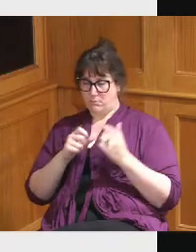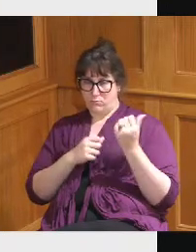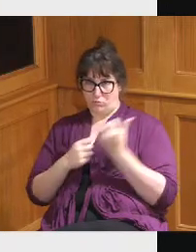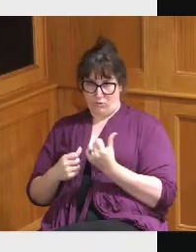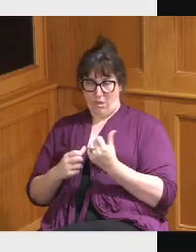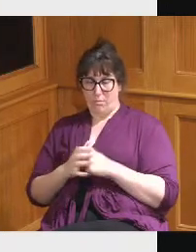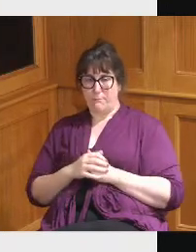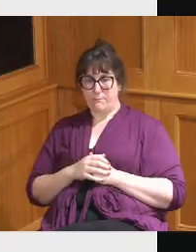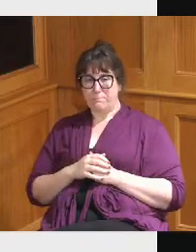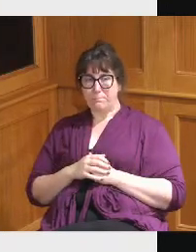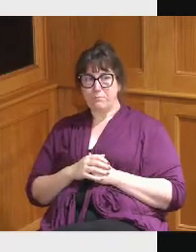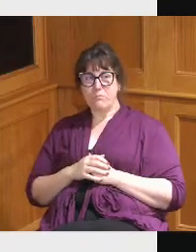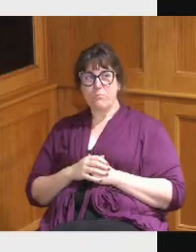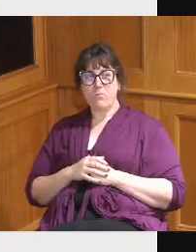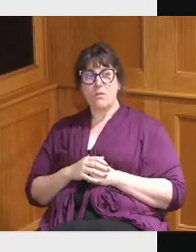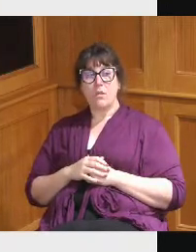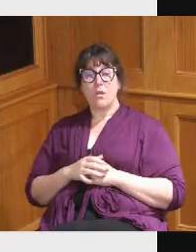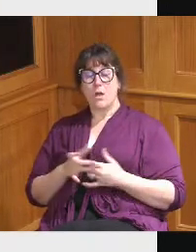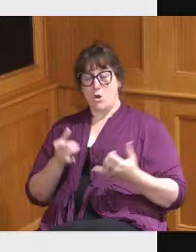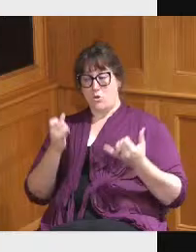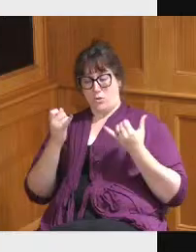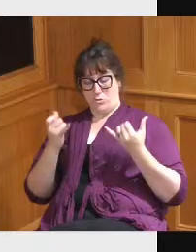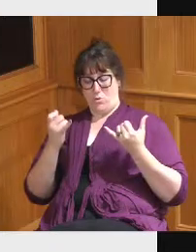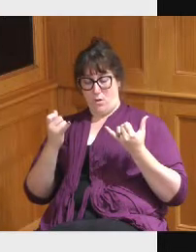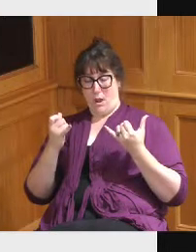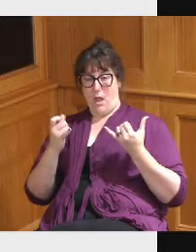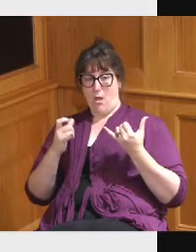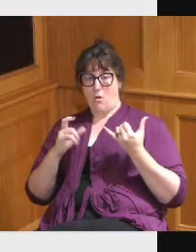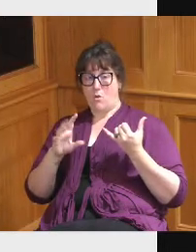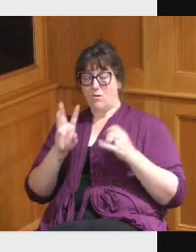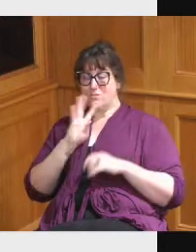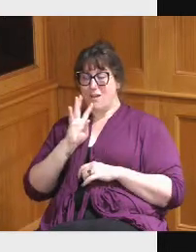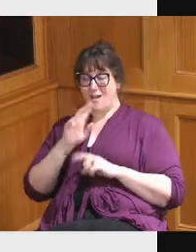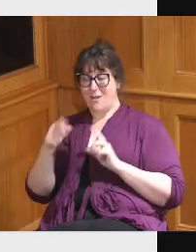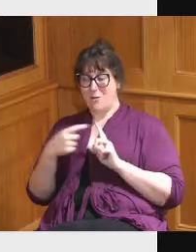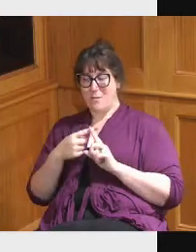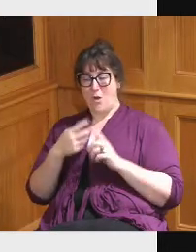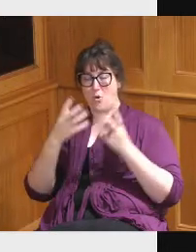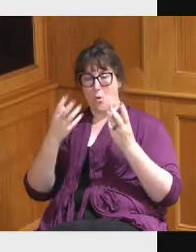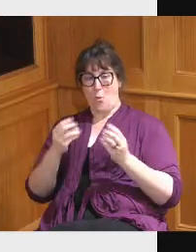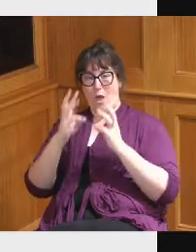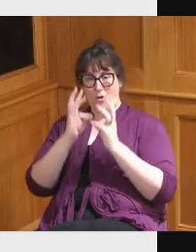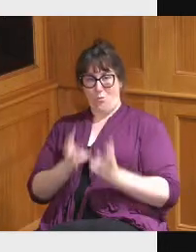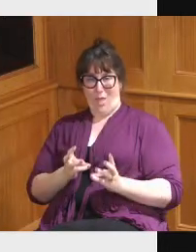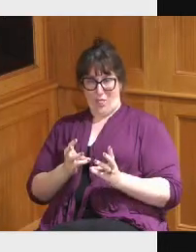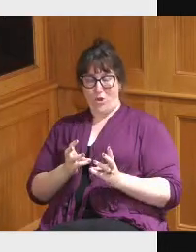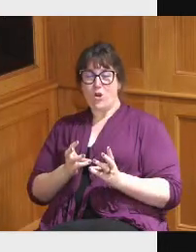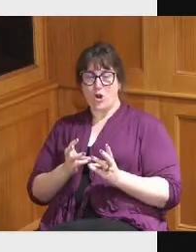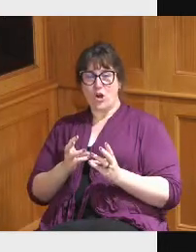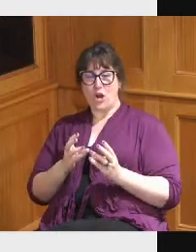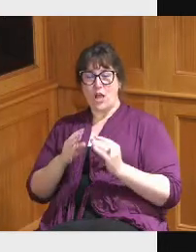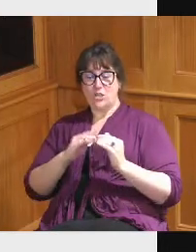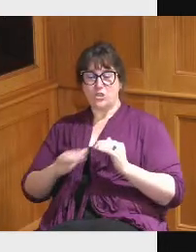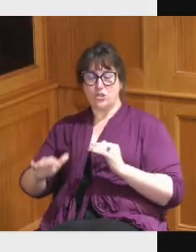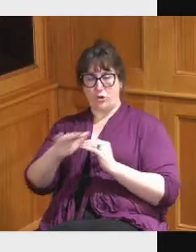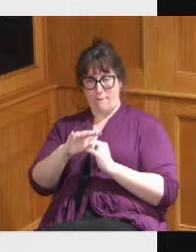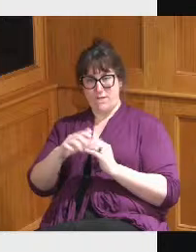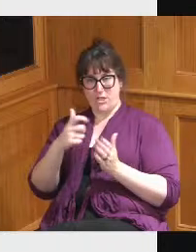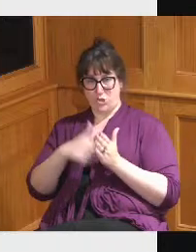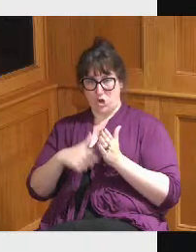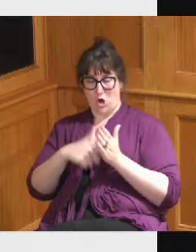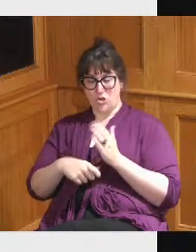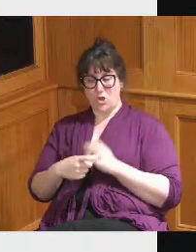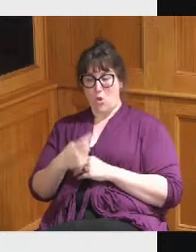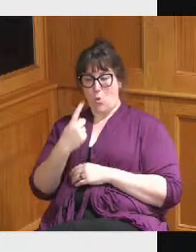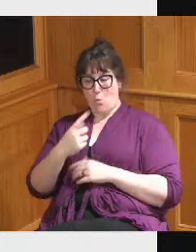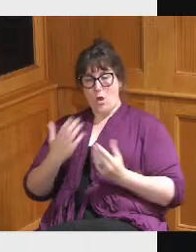So jumping to what we were doing with the wet weather impervious surface charge, this was one of several recommendations in